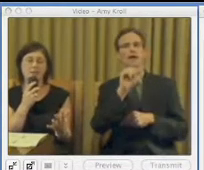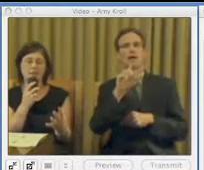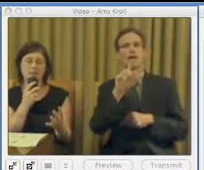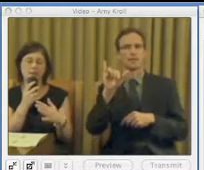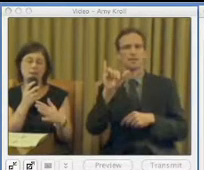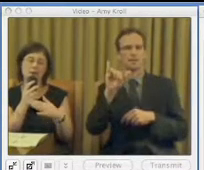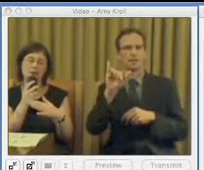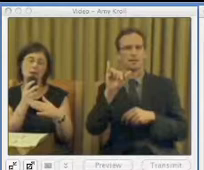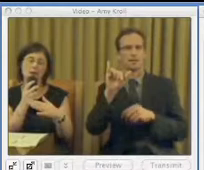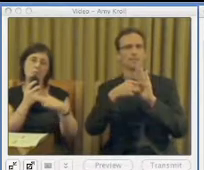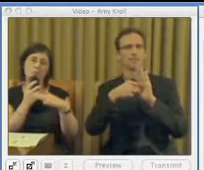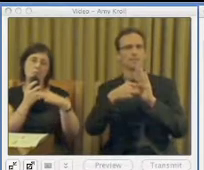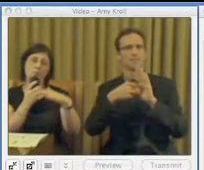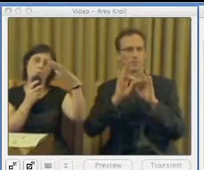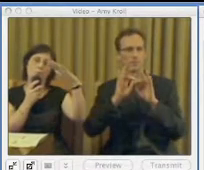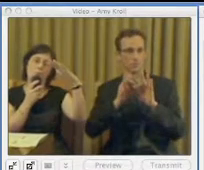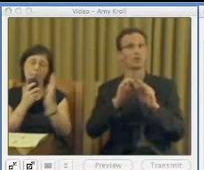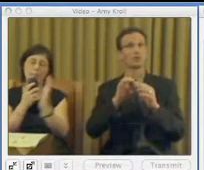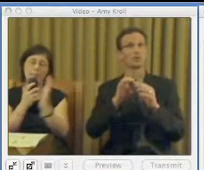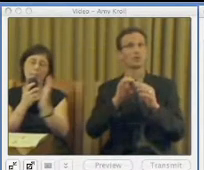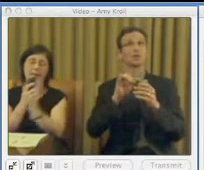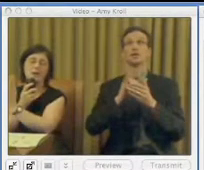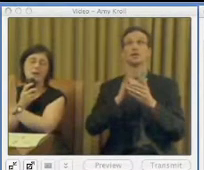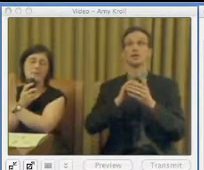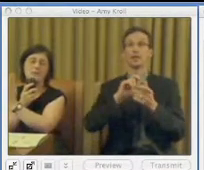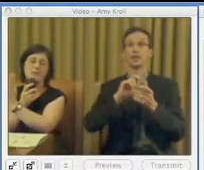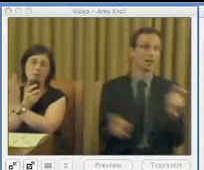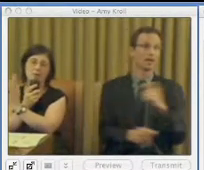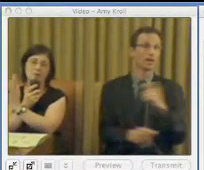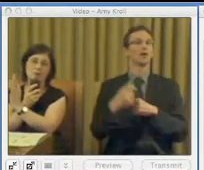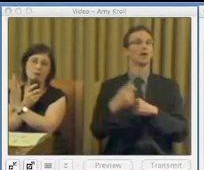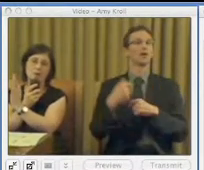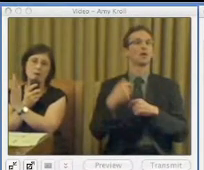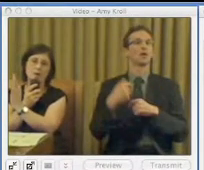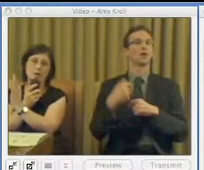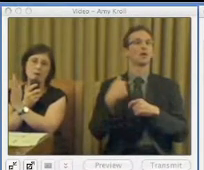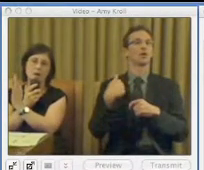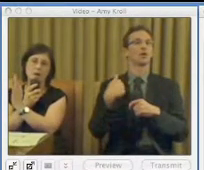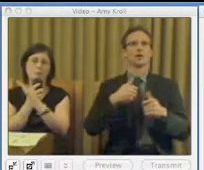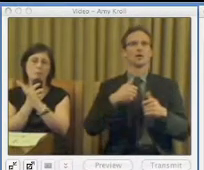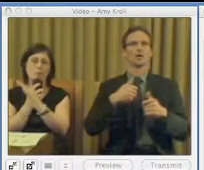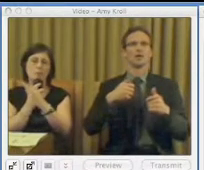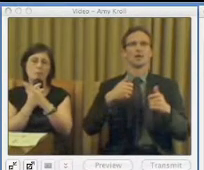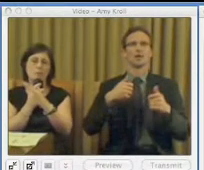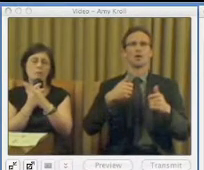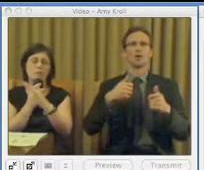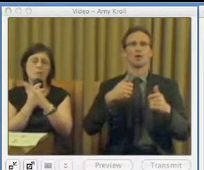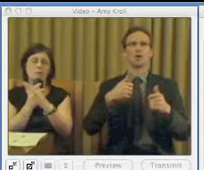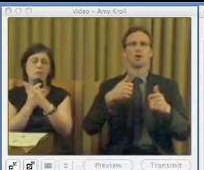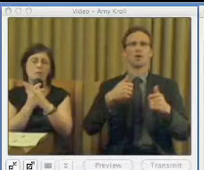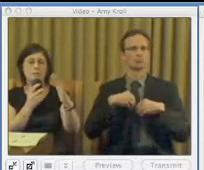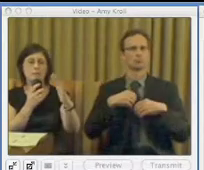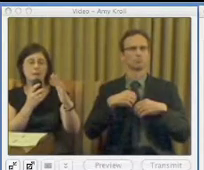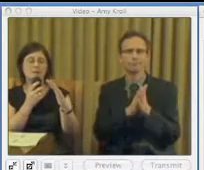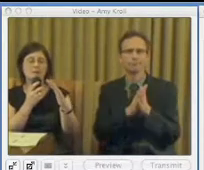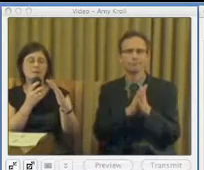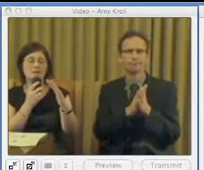And we embrace that change. When that pendulum swing happened, we were moved away